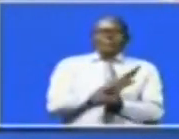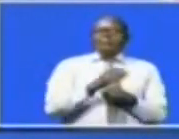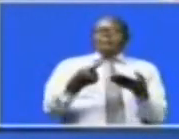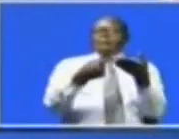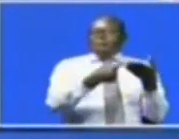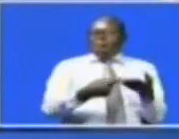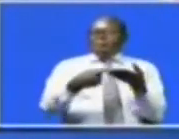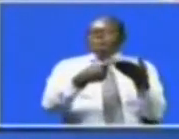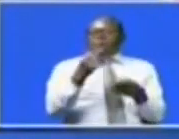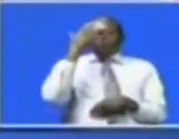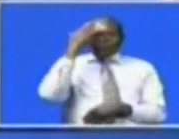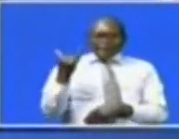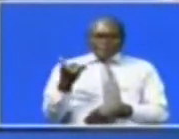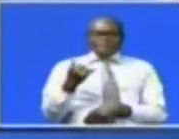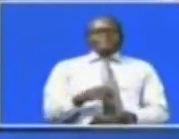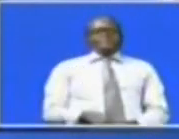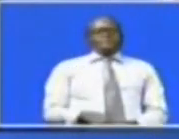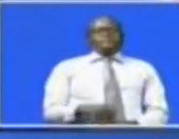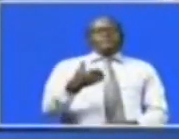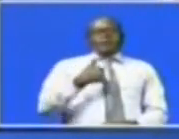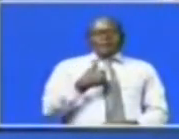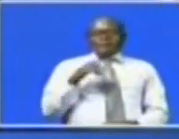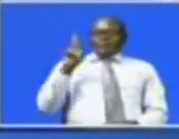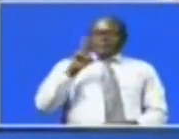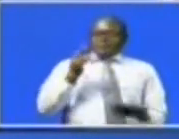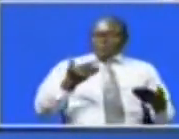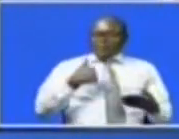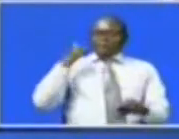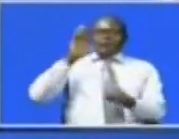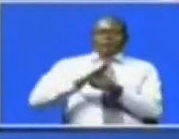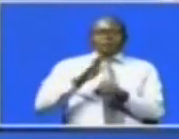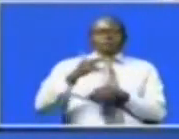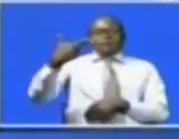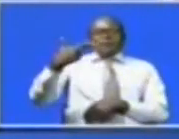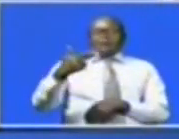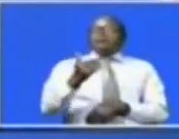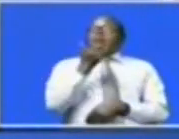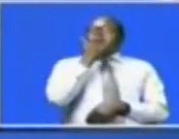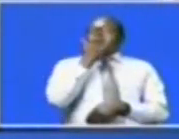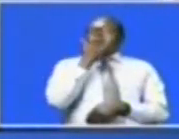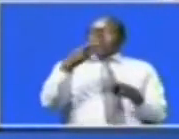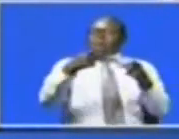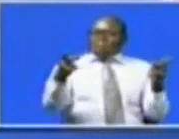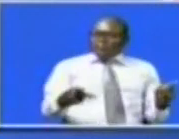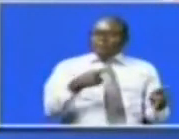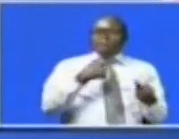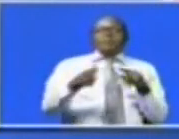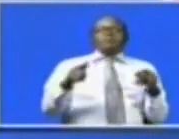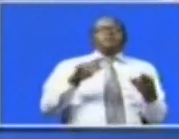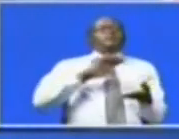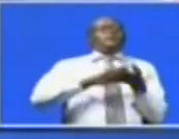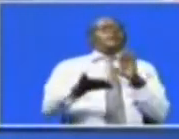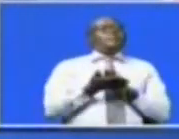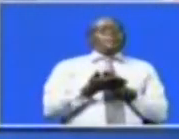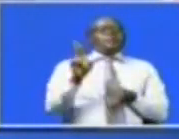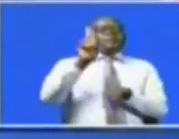consideration, because there is also a risk where you have a lot of firearms in the wrong places and no firearms at all